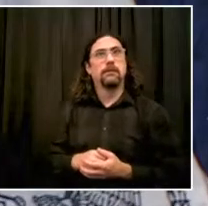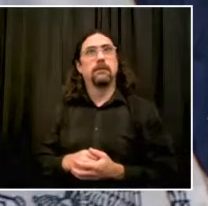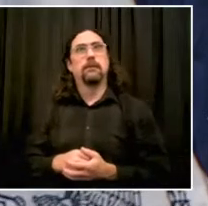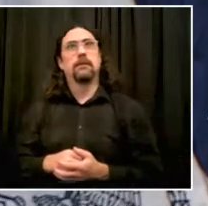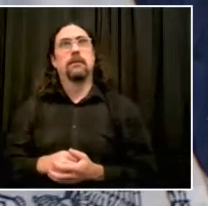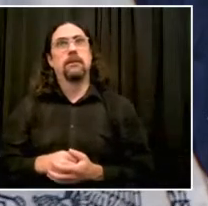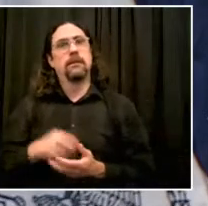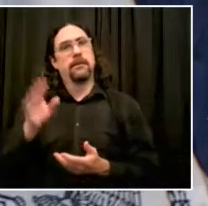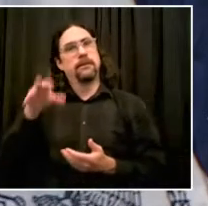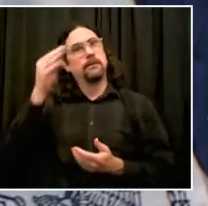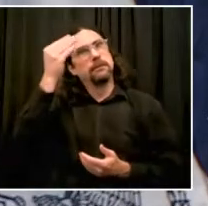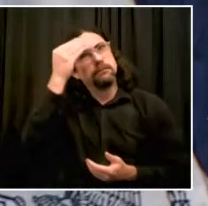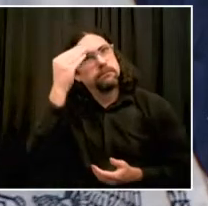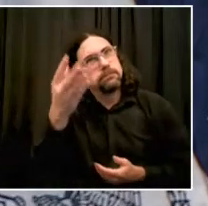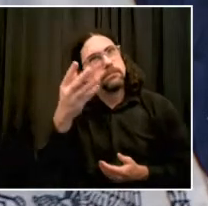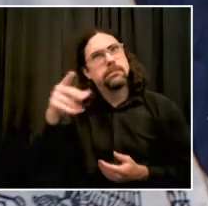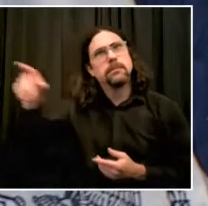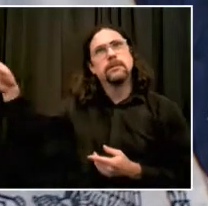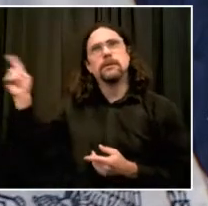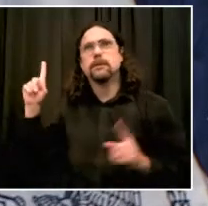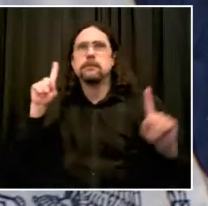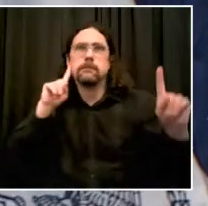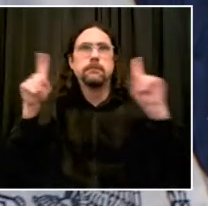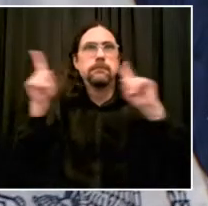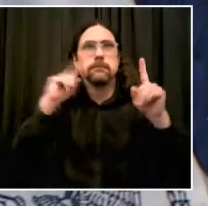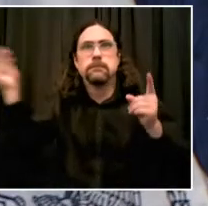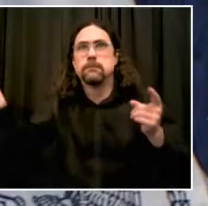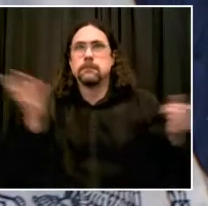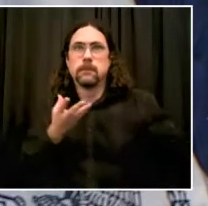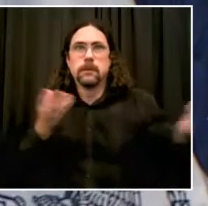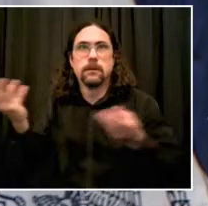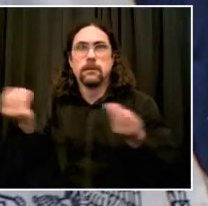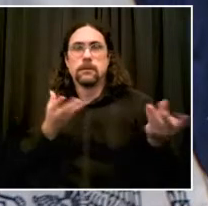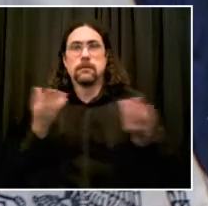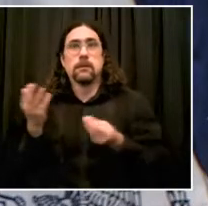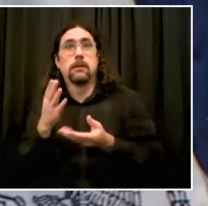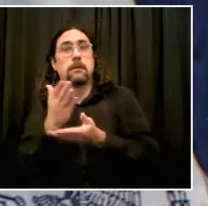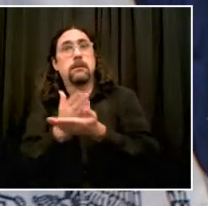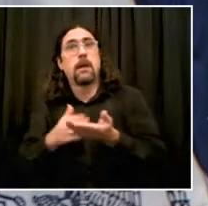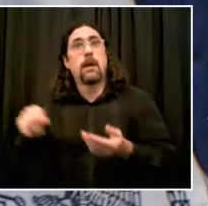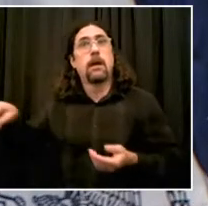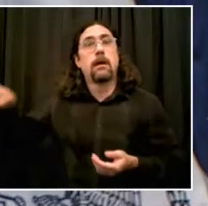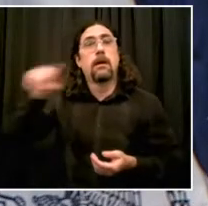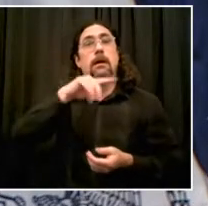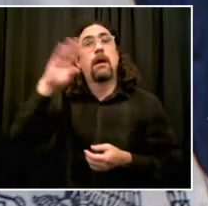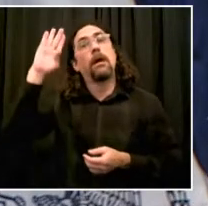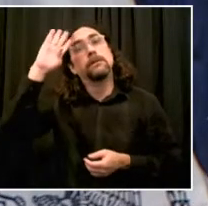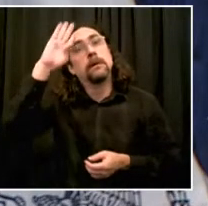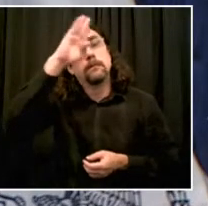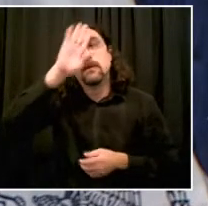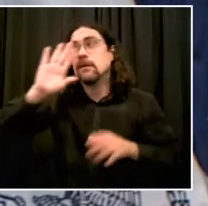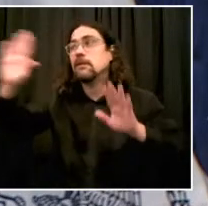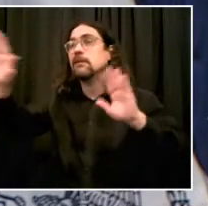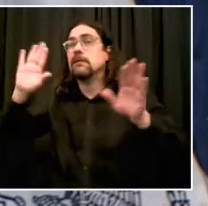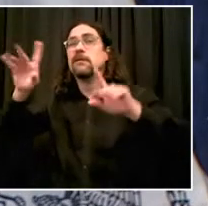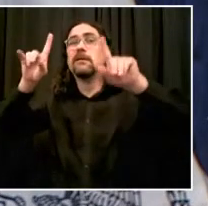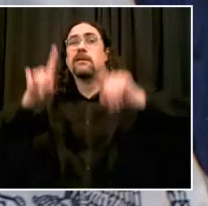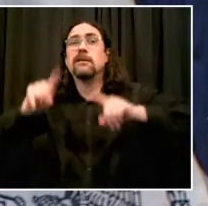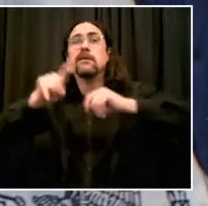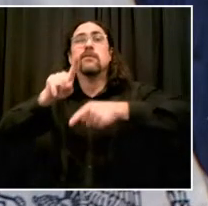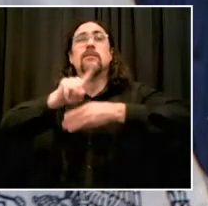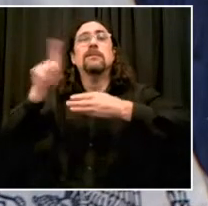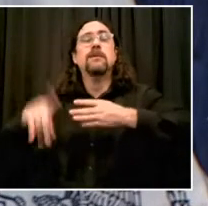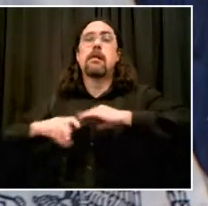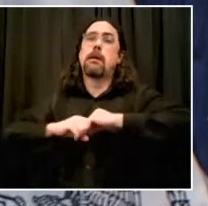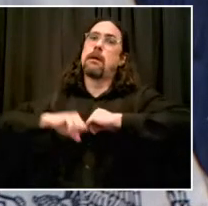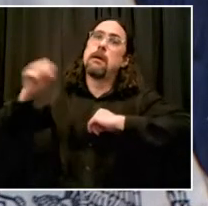symptoms are evident or if the virus returns. It's globally accepted technology, it's inexpensive, and they